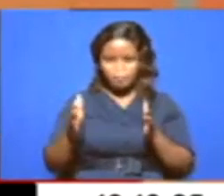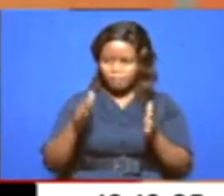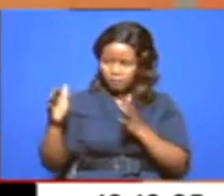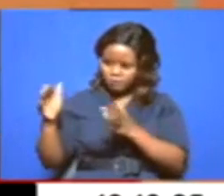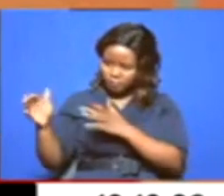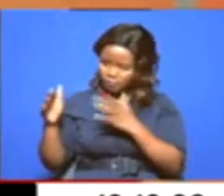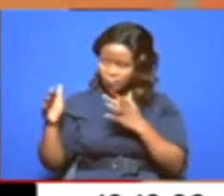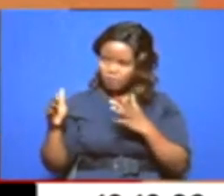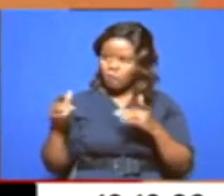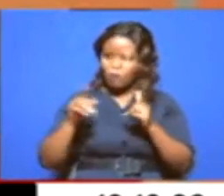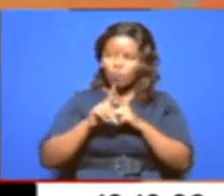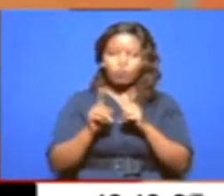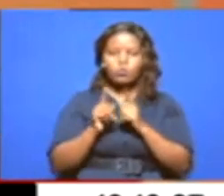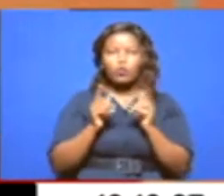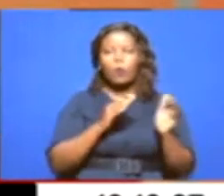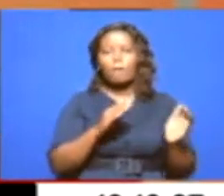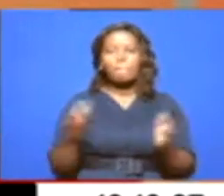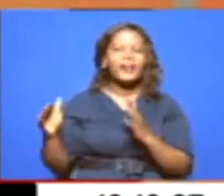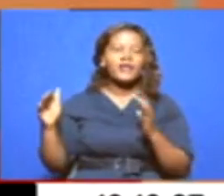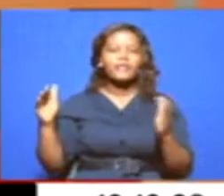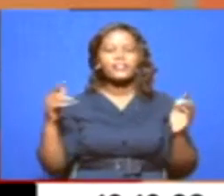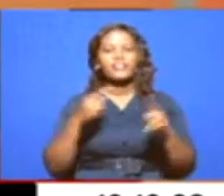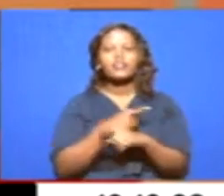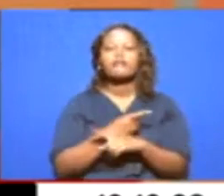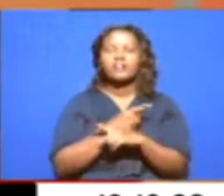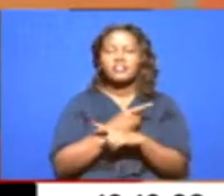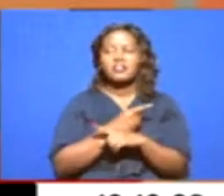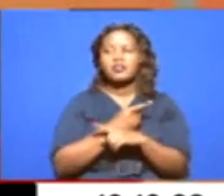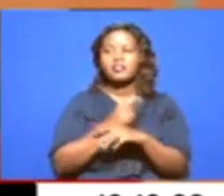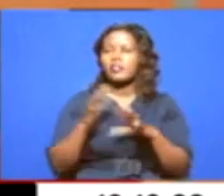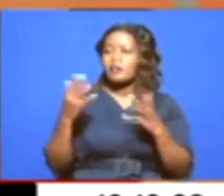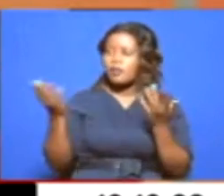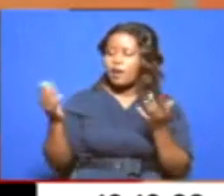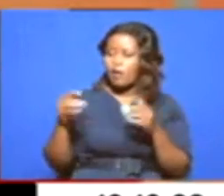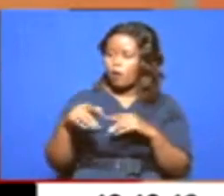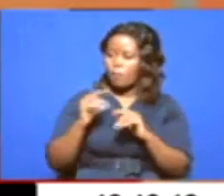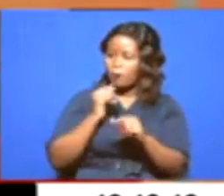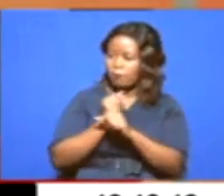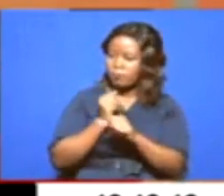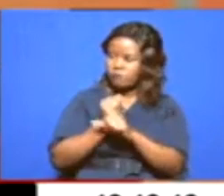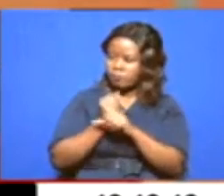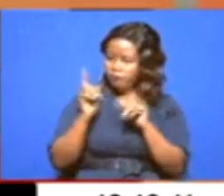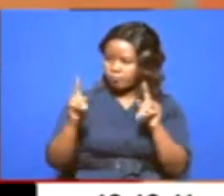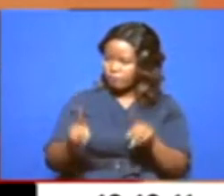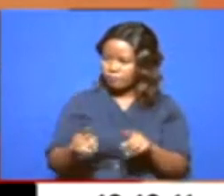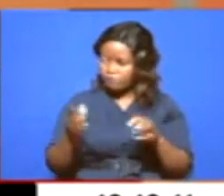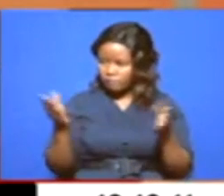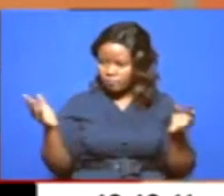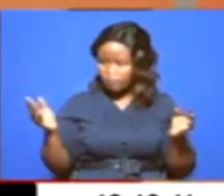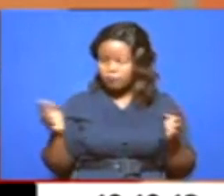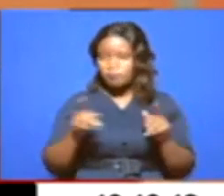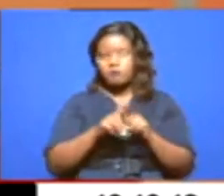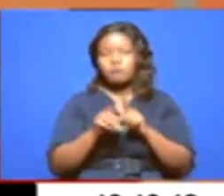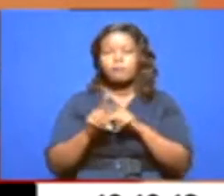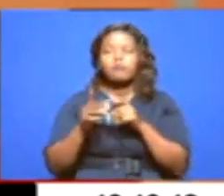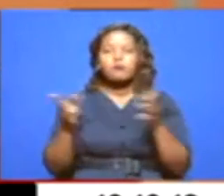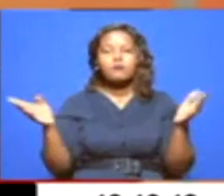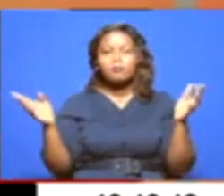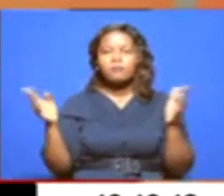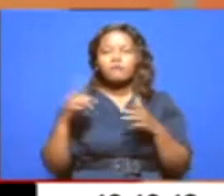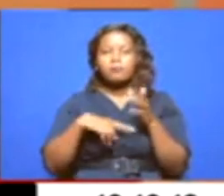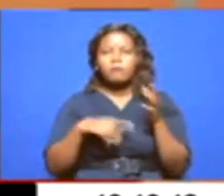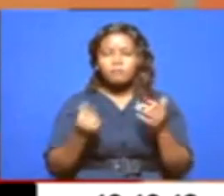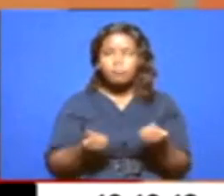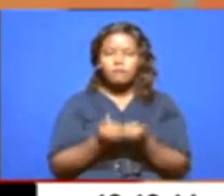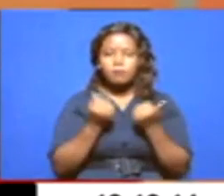defines differently how that course should be done. And normally what the World Athletics wants